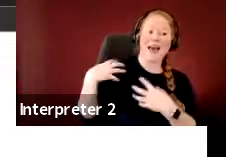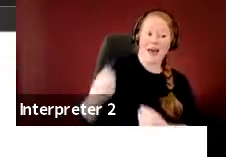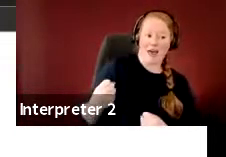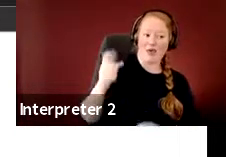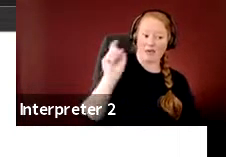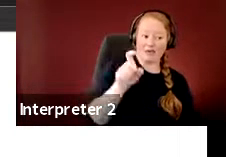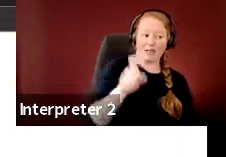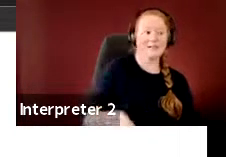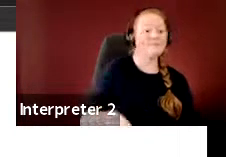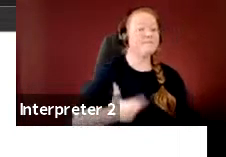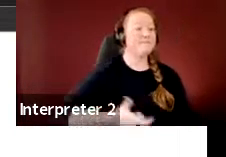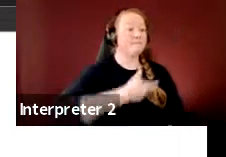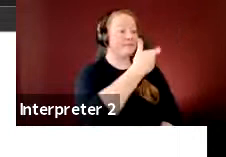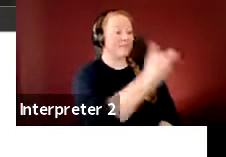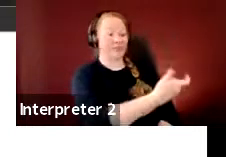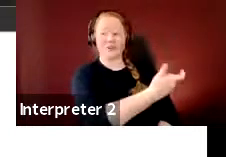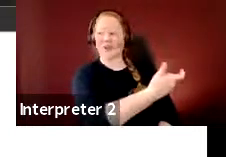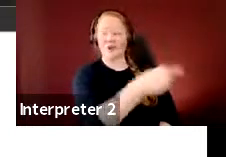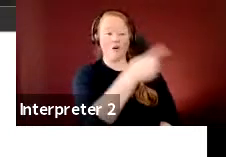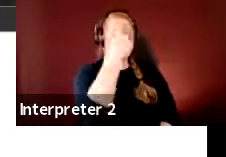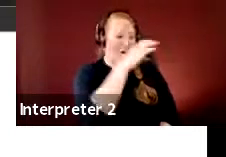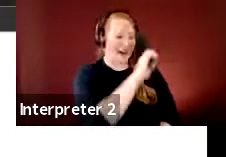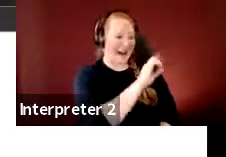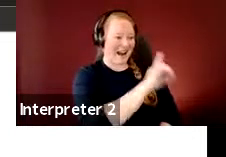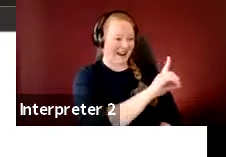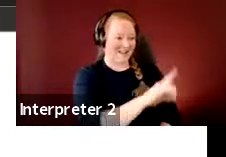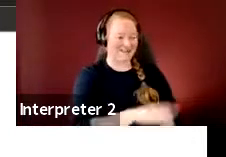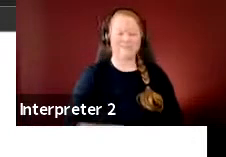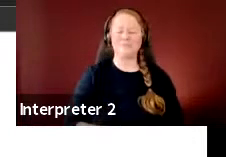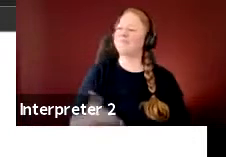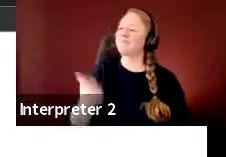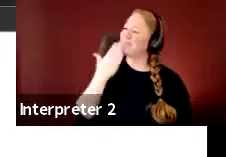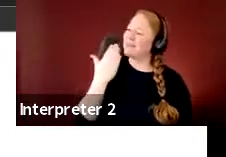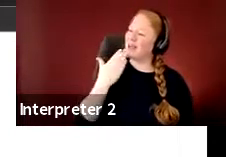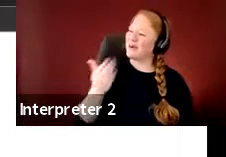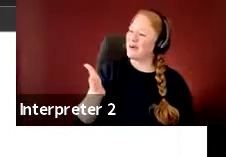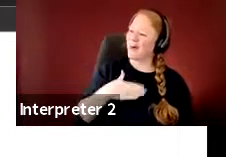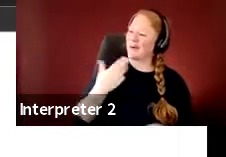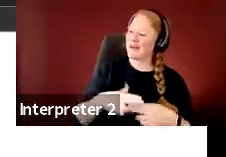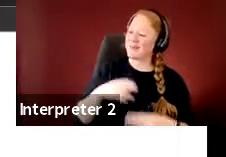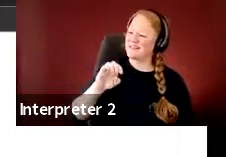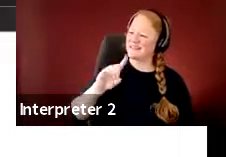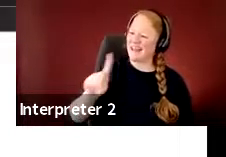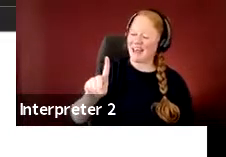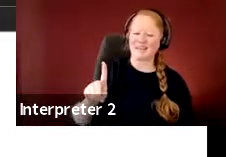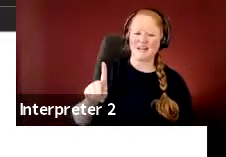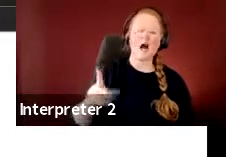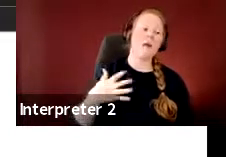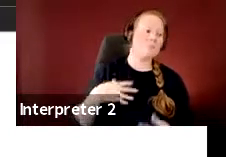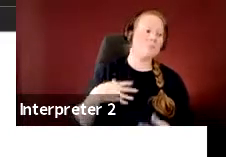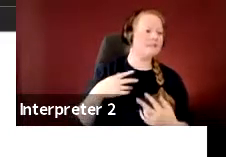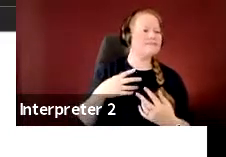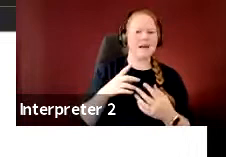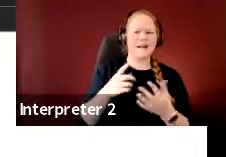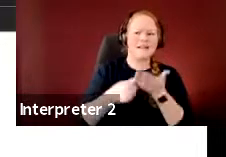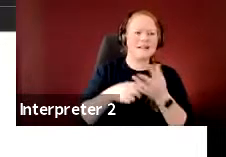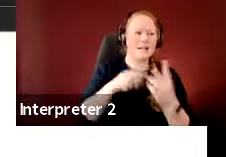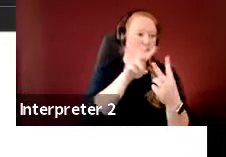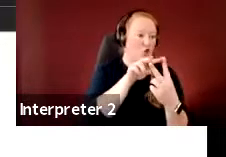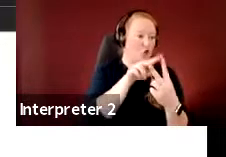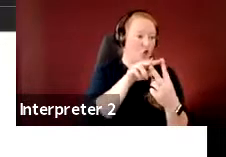Amy. Again, my name is Ed Bryant. I'm with the UMLIST and List Advisory Board. I'm going to be talking about 2 of our priorities. Priority 2, which